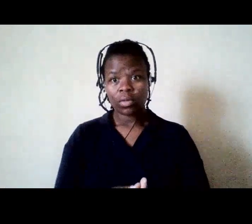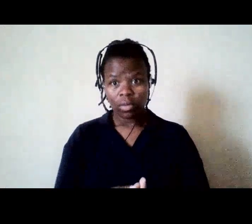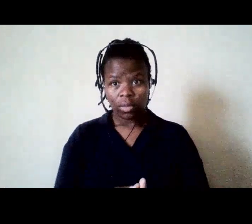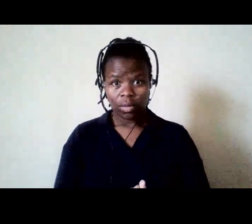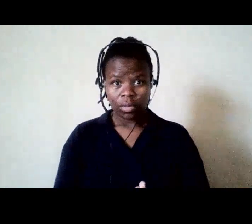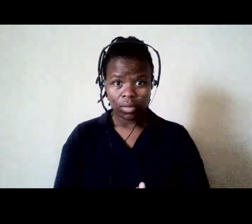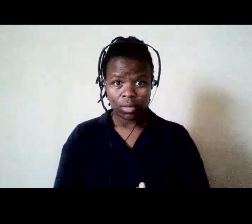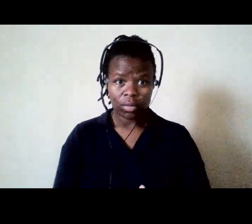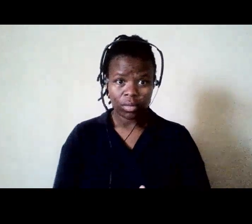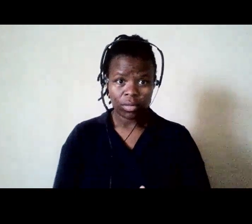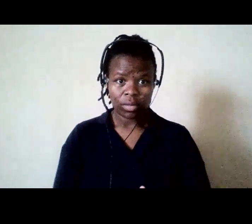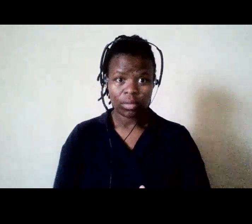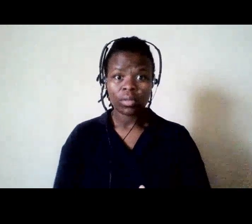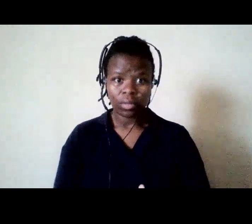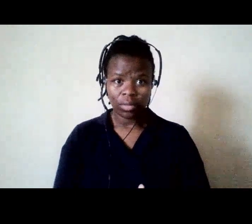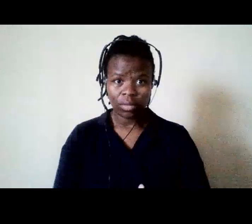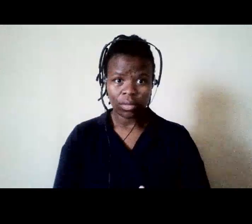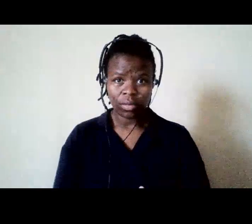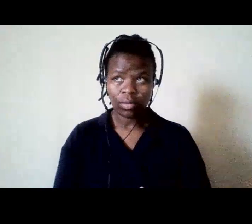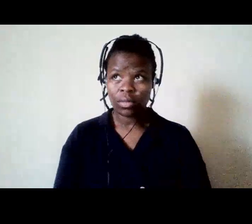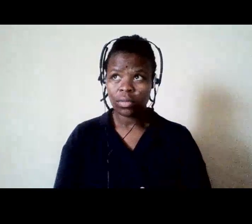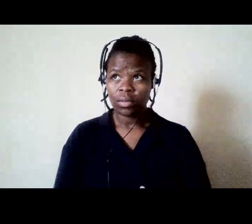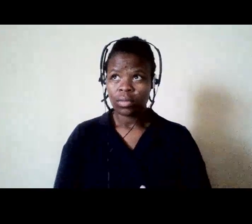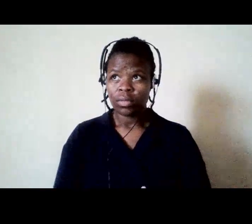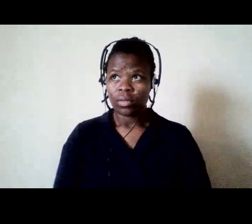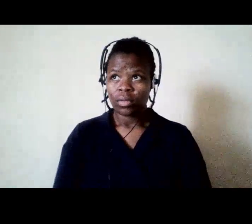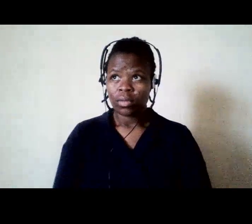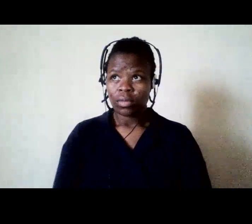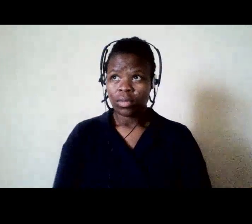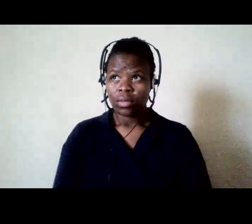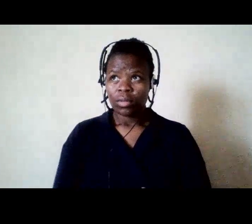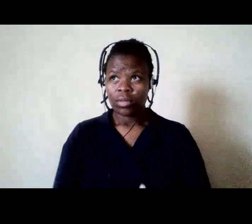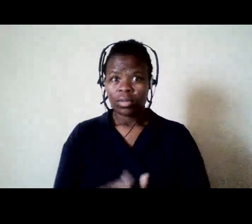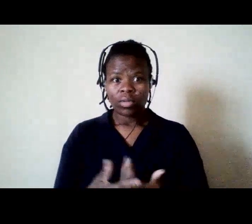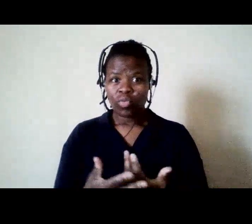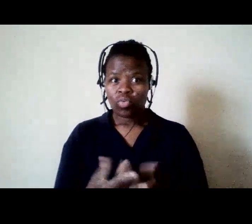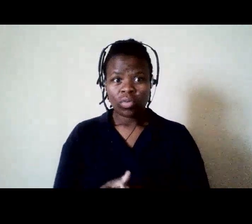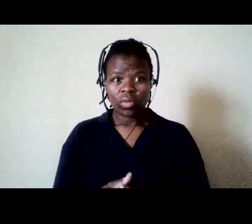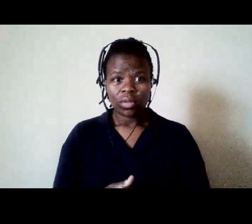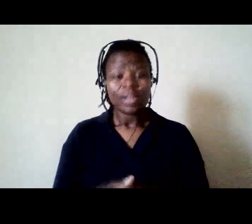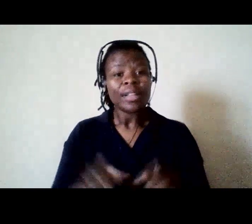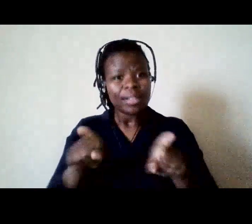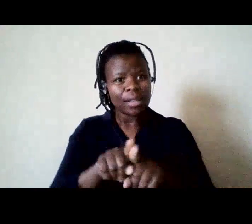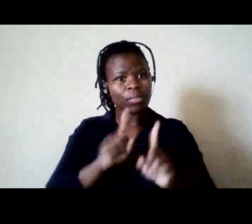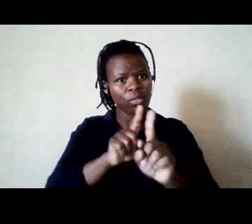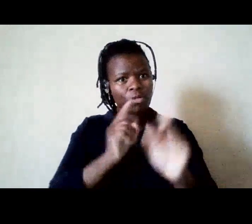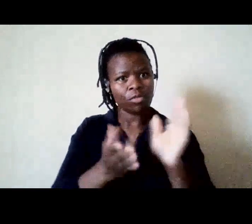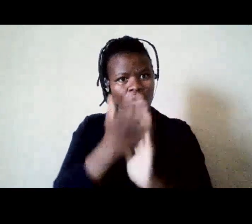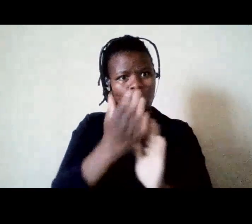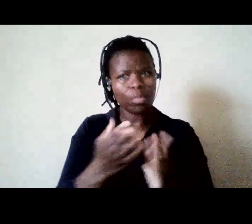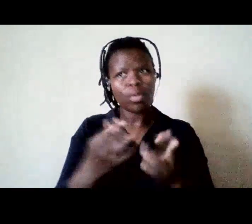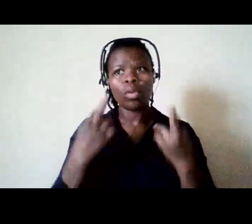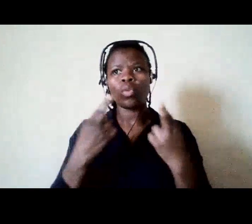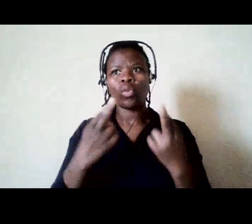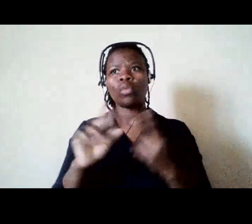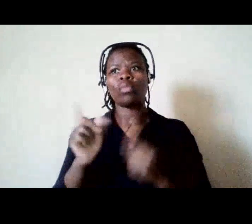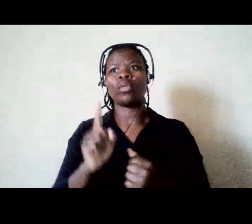ahead. I like that you said that now, because it's exactly what I was hoping to raise in this session.